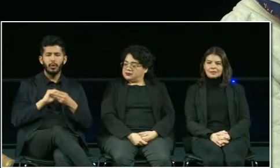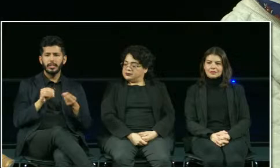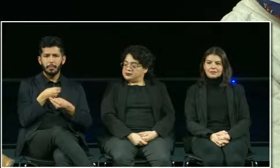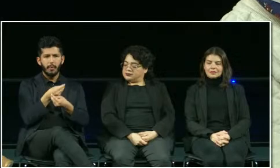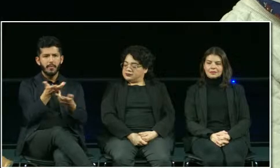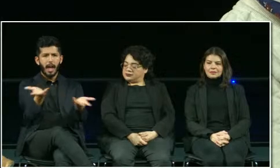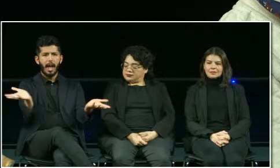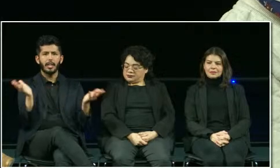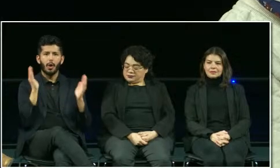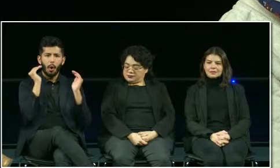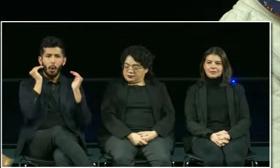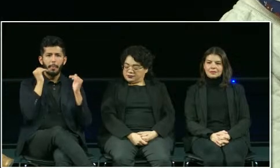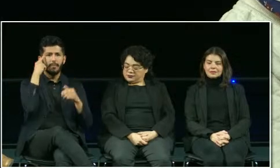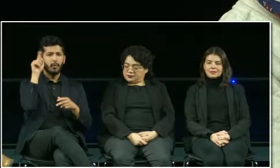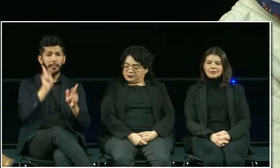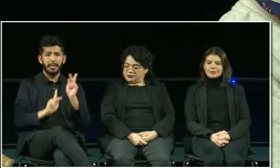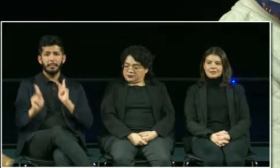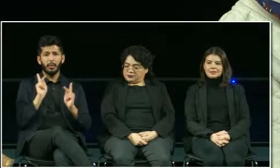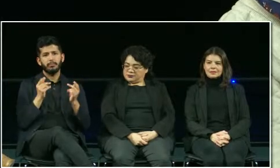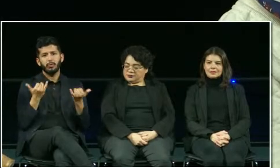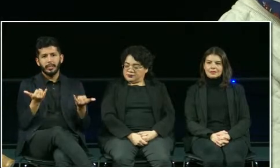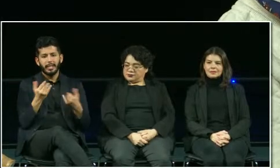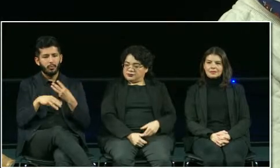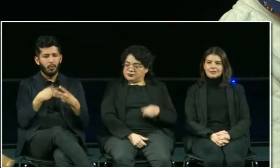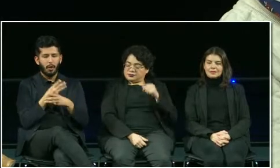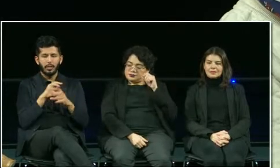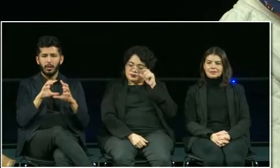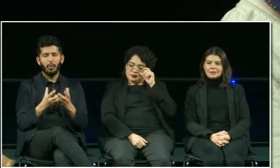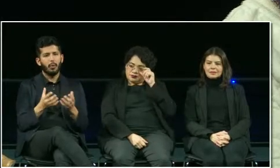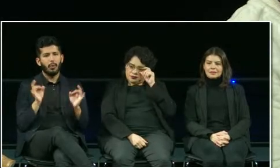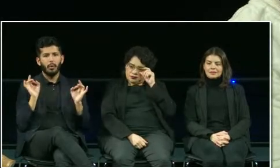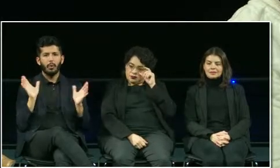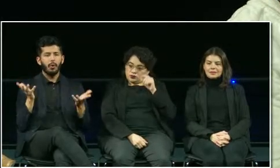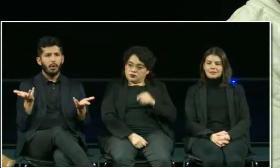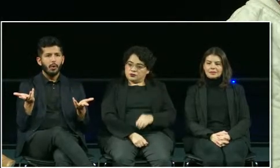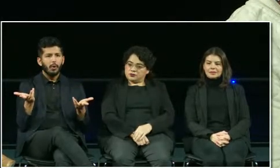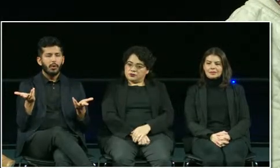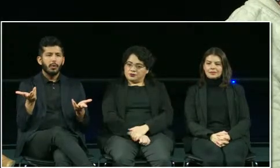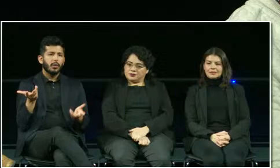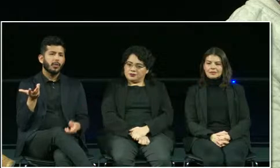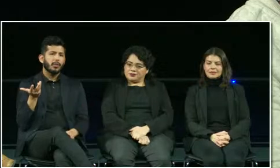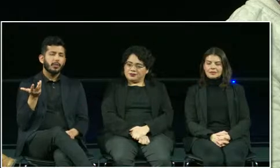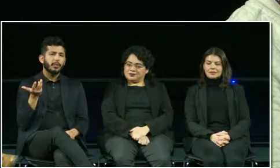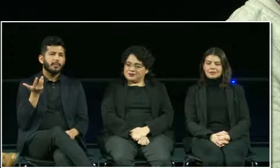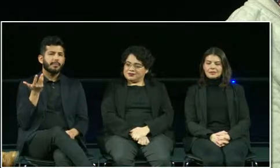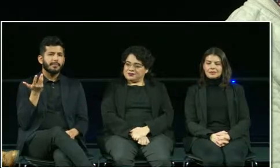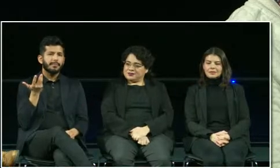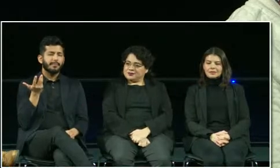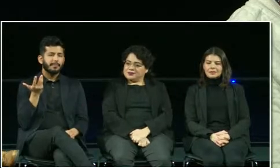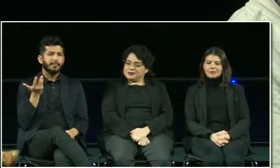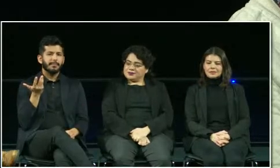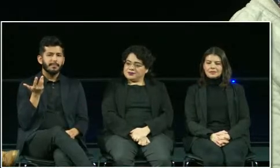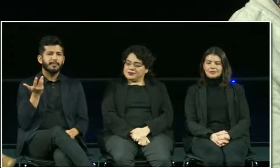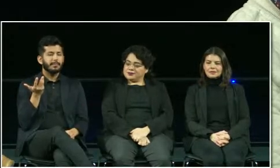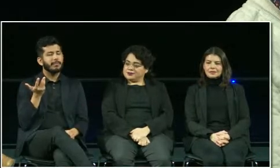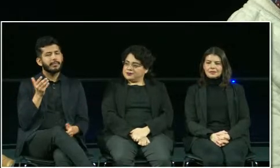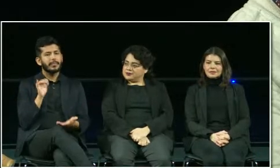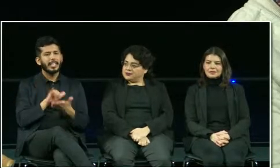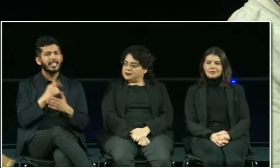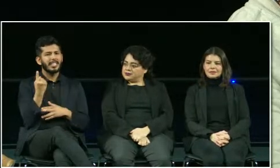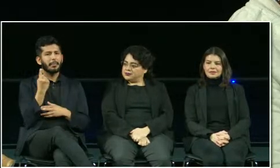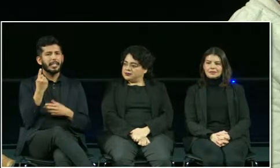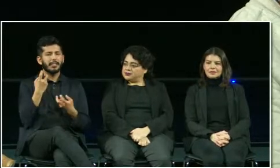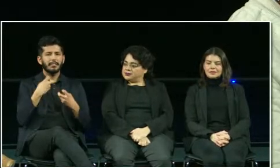people in the world today. So even if we are trying to address something that is